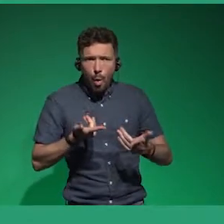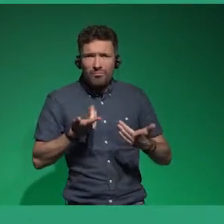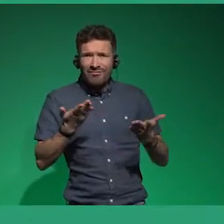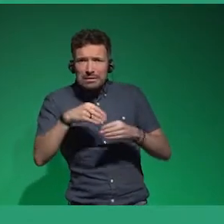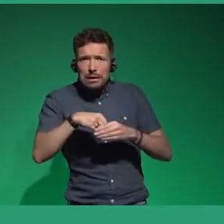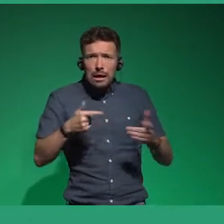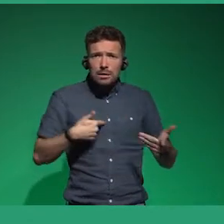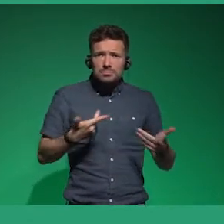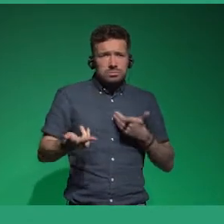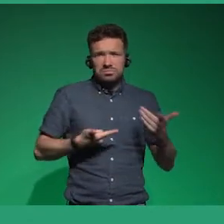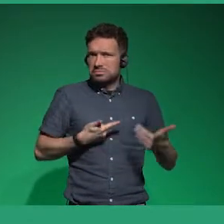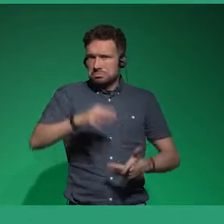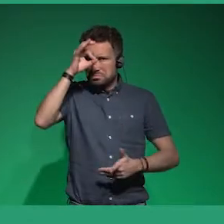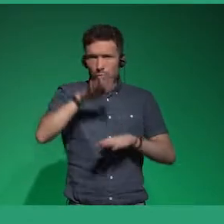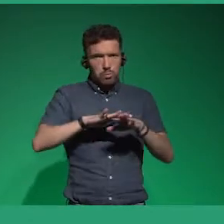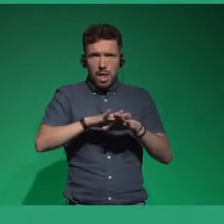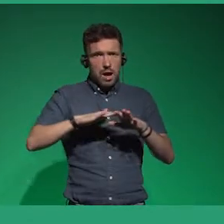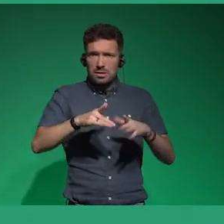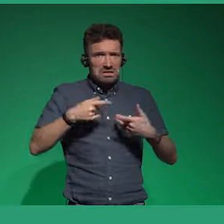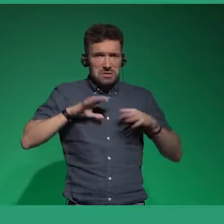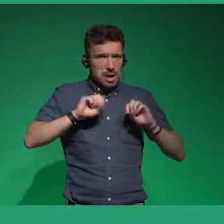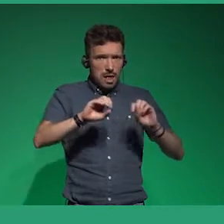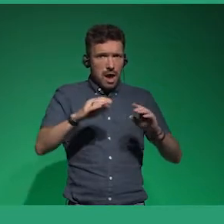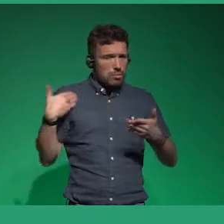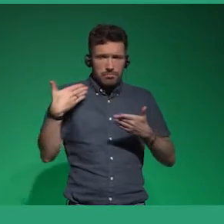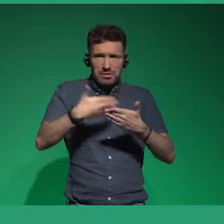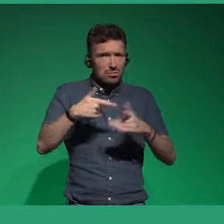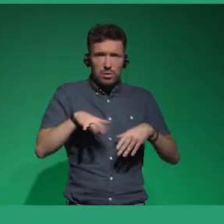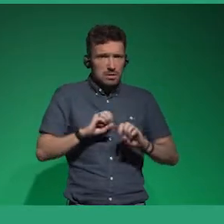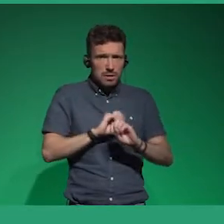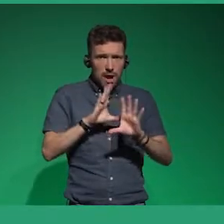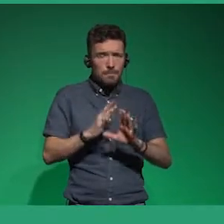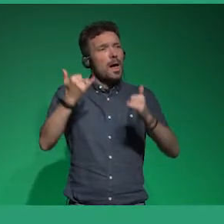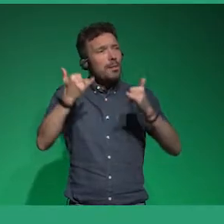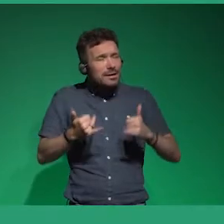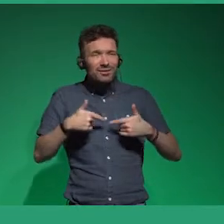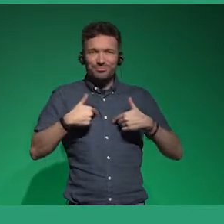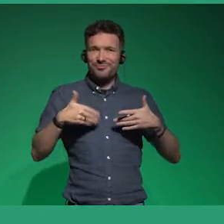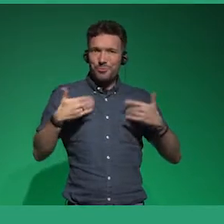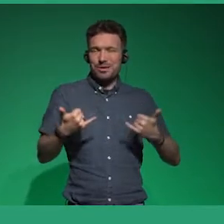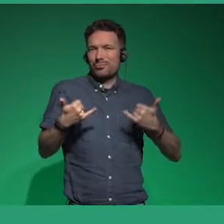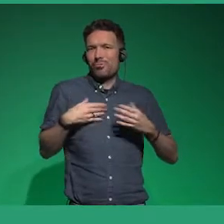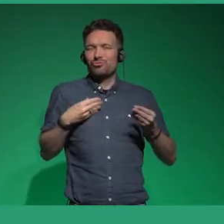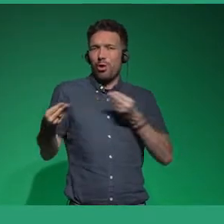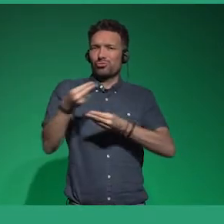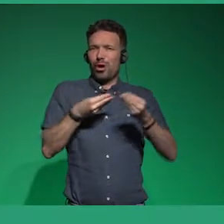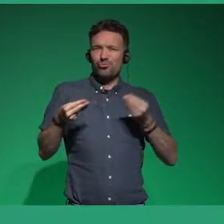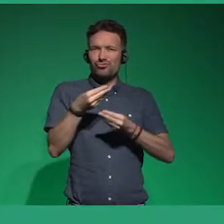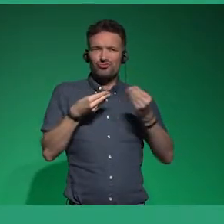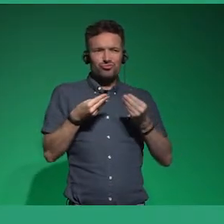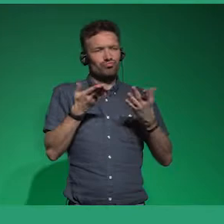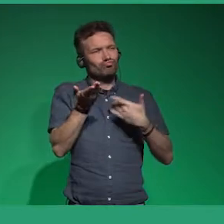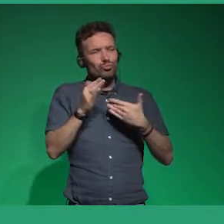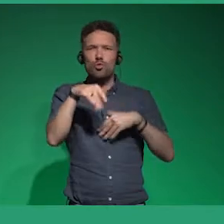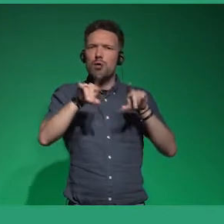But yeah, I think it's very nice that we can discuss about it, and we have been already discussing about it, and for us it was really exciting